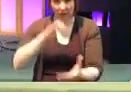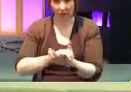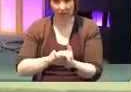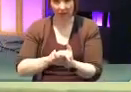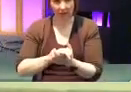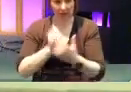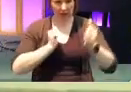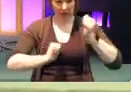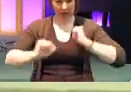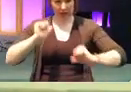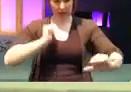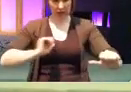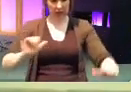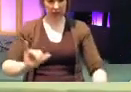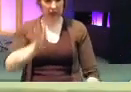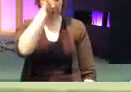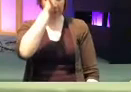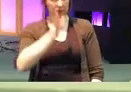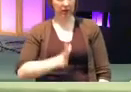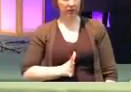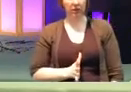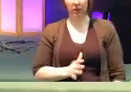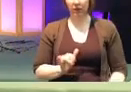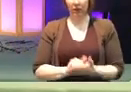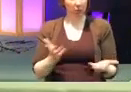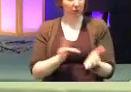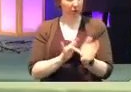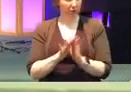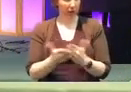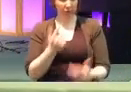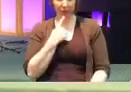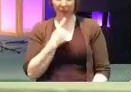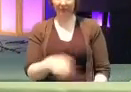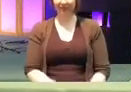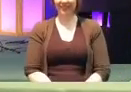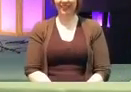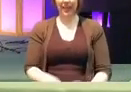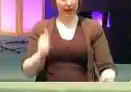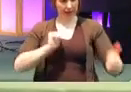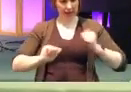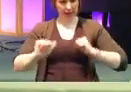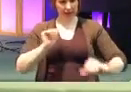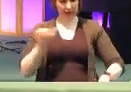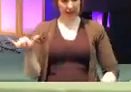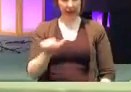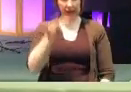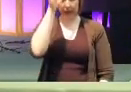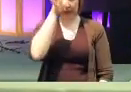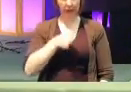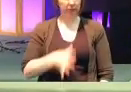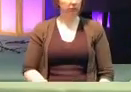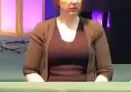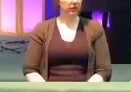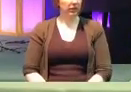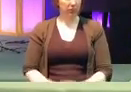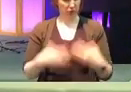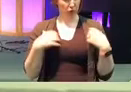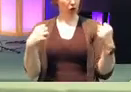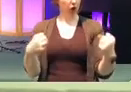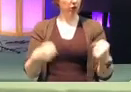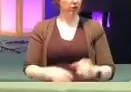Act like men. That's what the Bible says. Act like men. Be